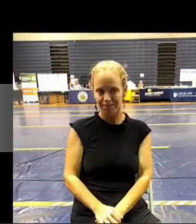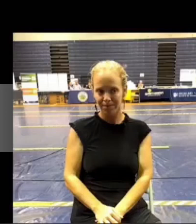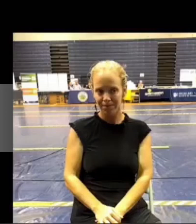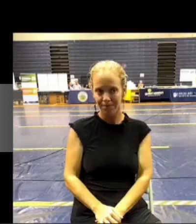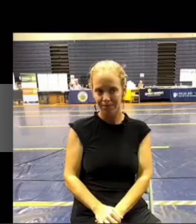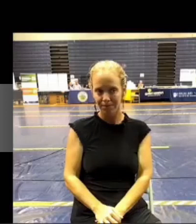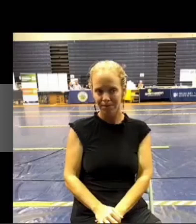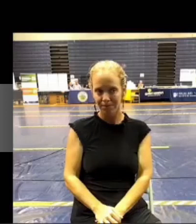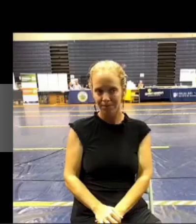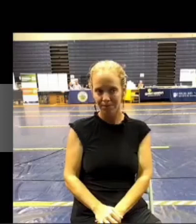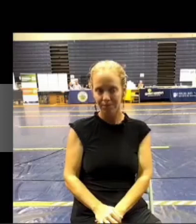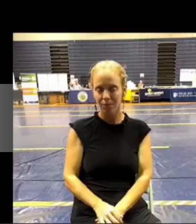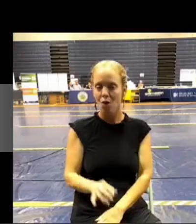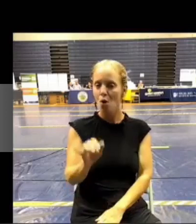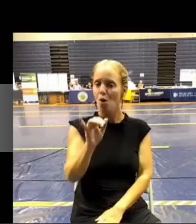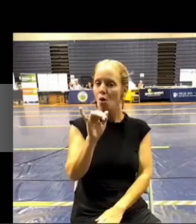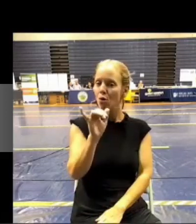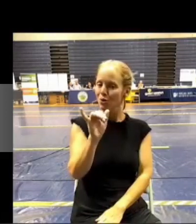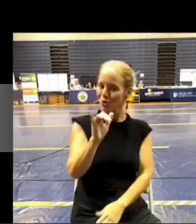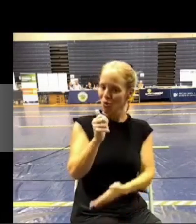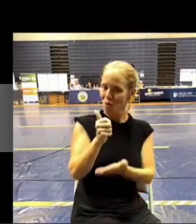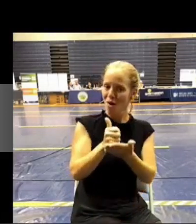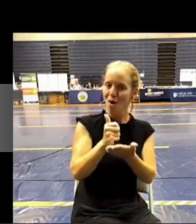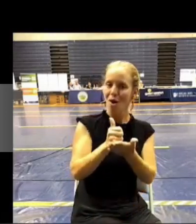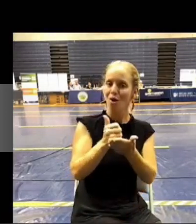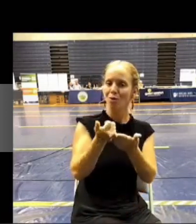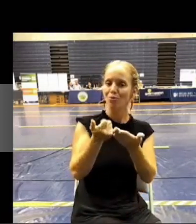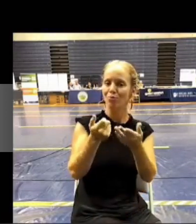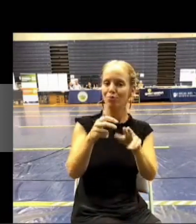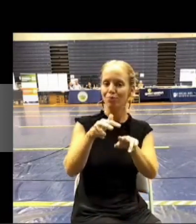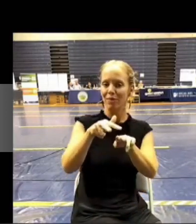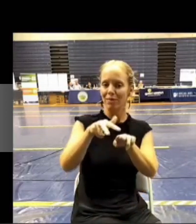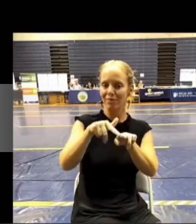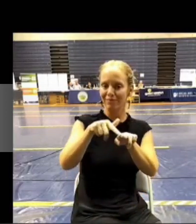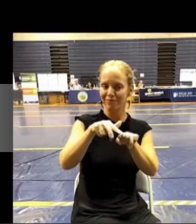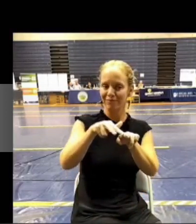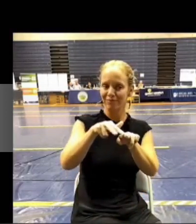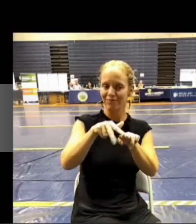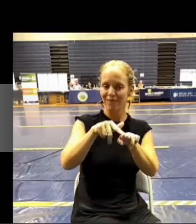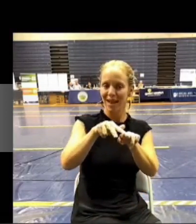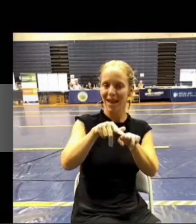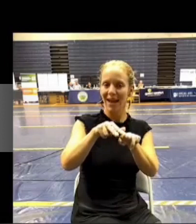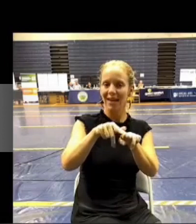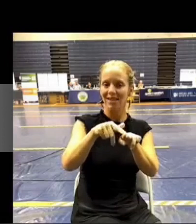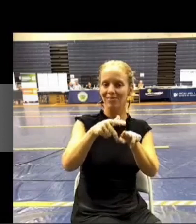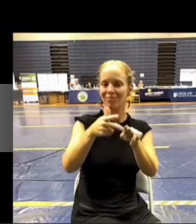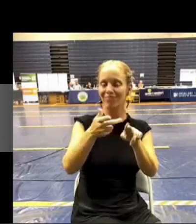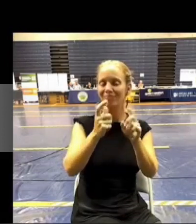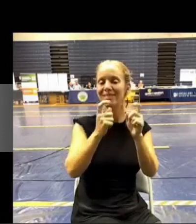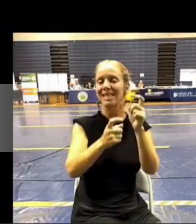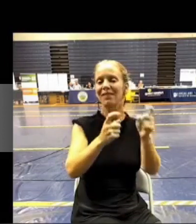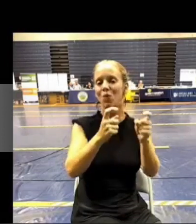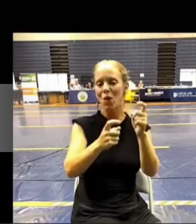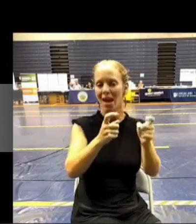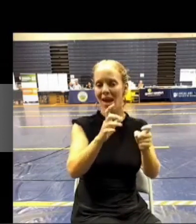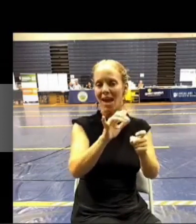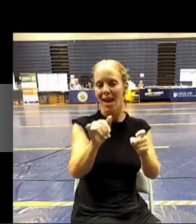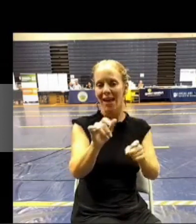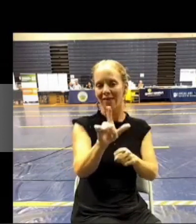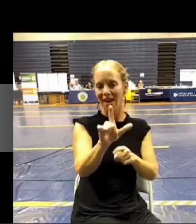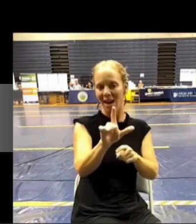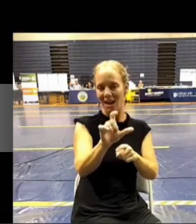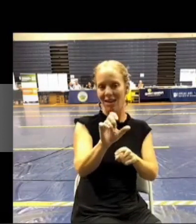Finally, we helped sponsor skateboard giveaways and demos at the Lahaina skate park. And since this church,